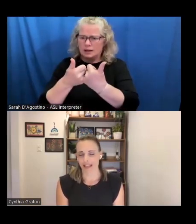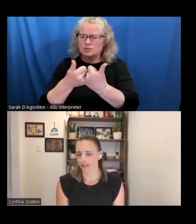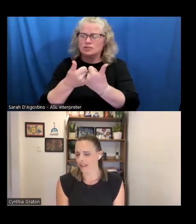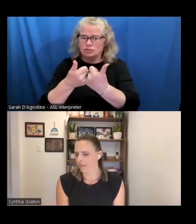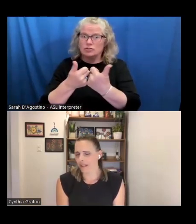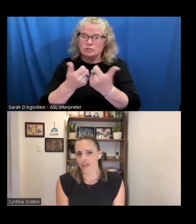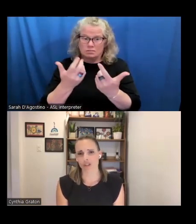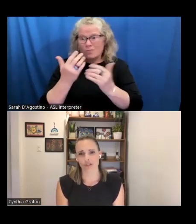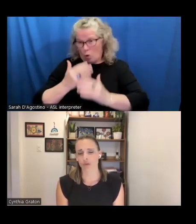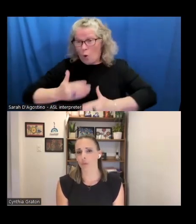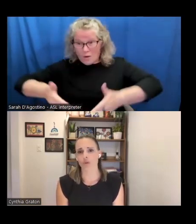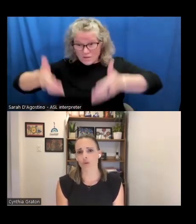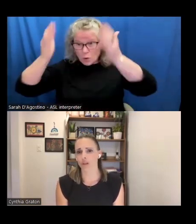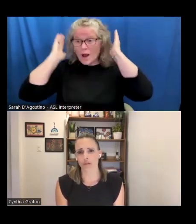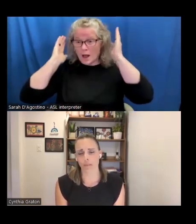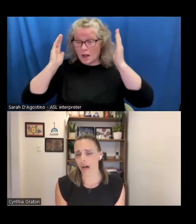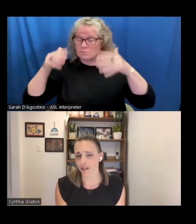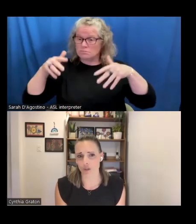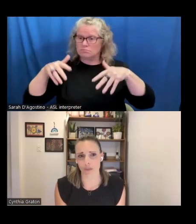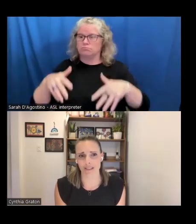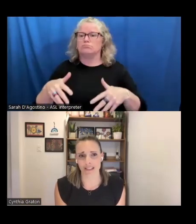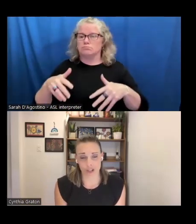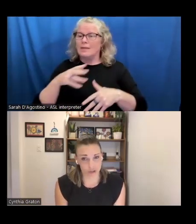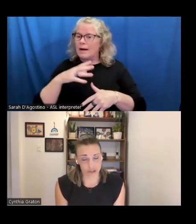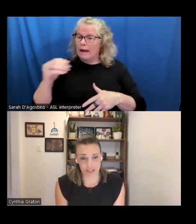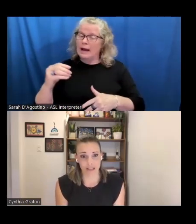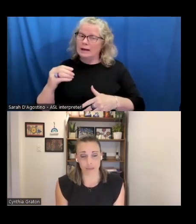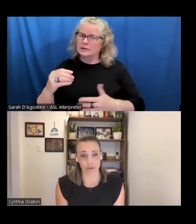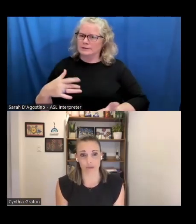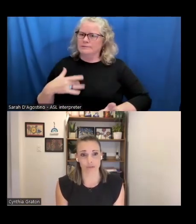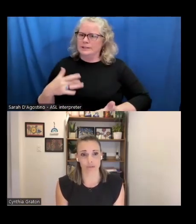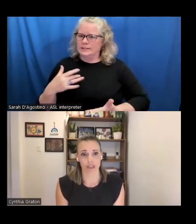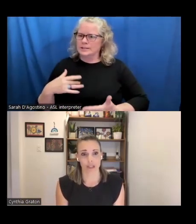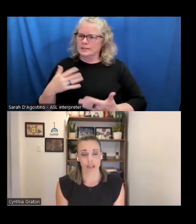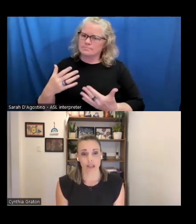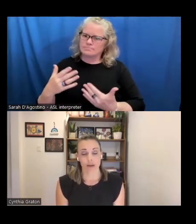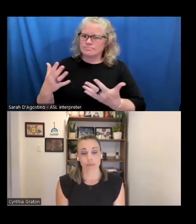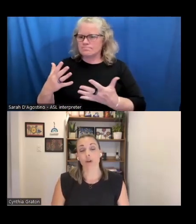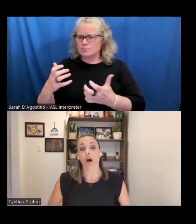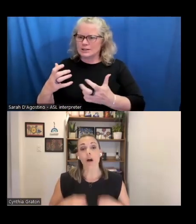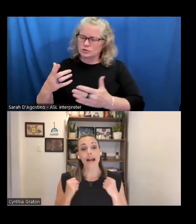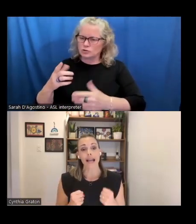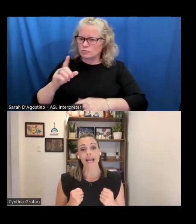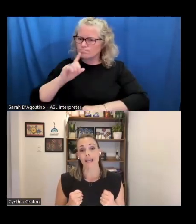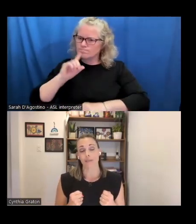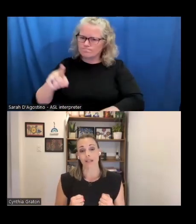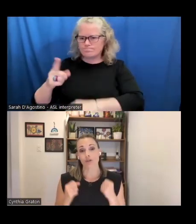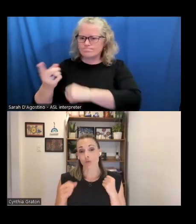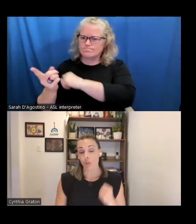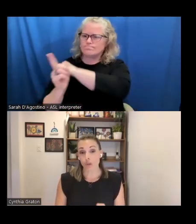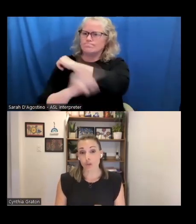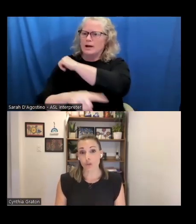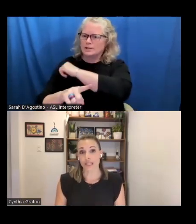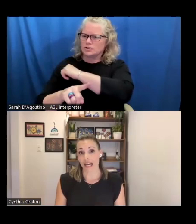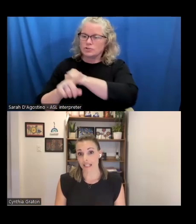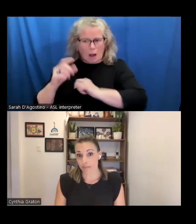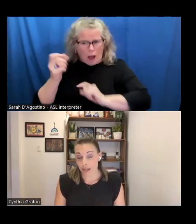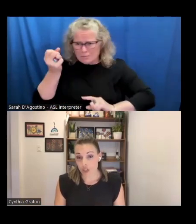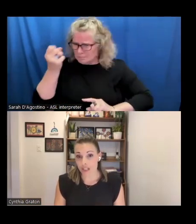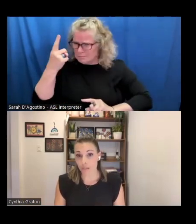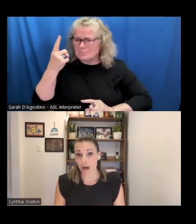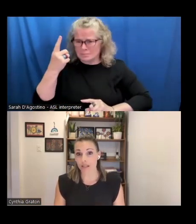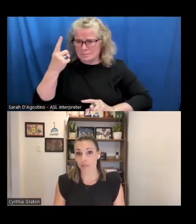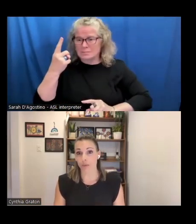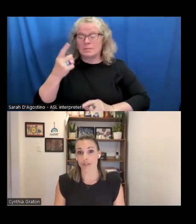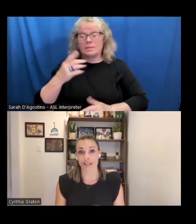overwhelming, and the temptation to resort to punishment is understandable. But our aim is to reduce as